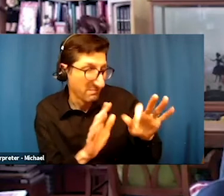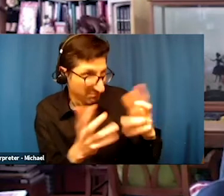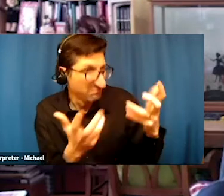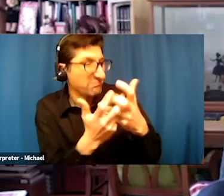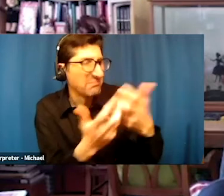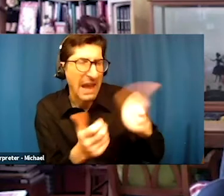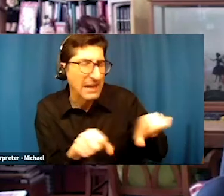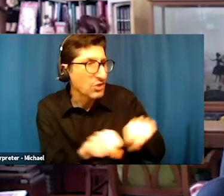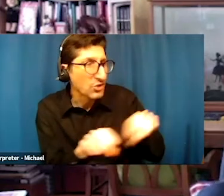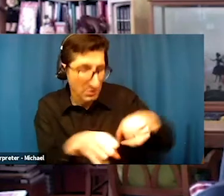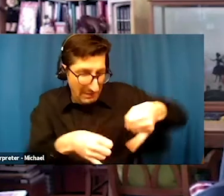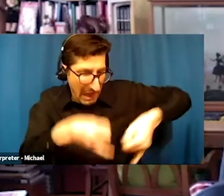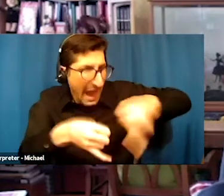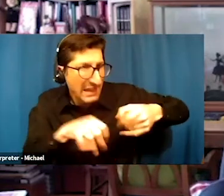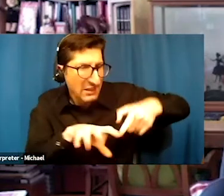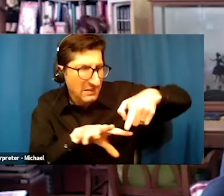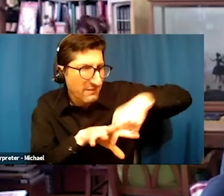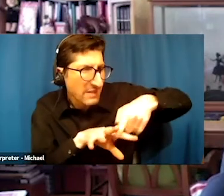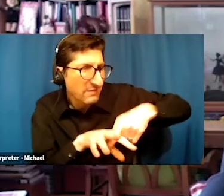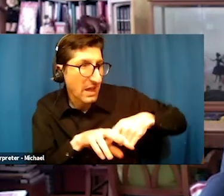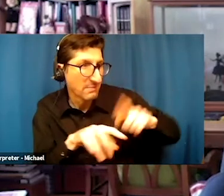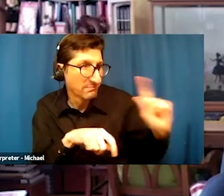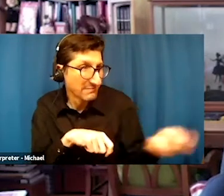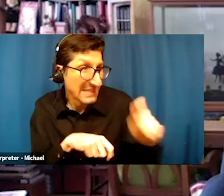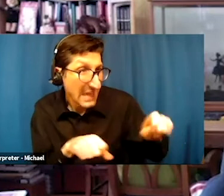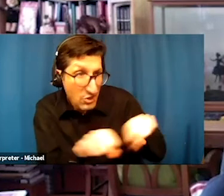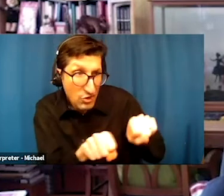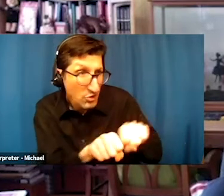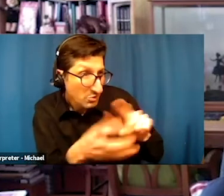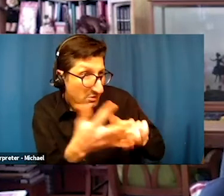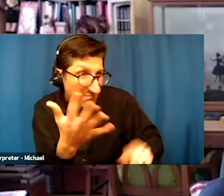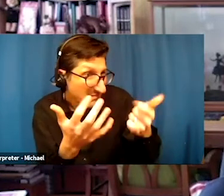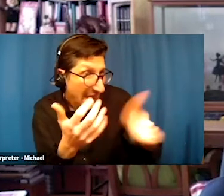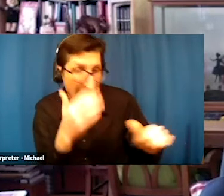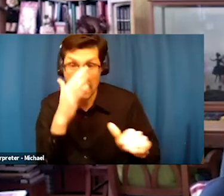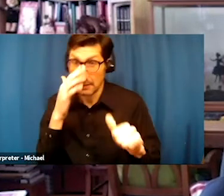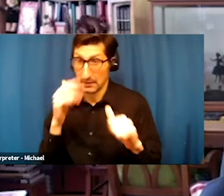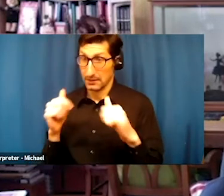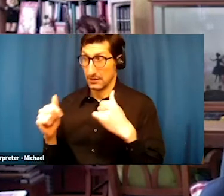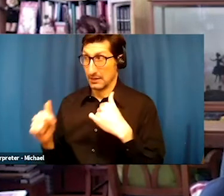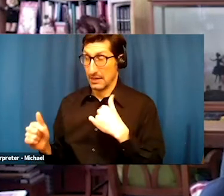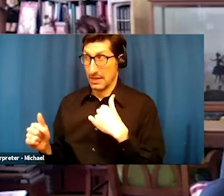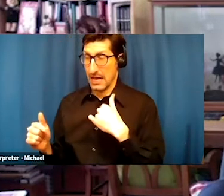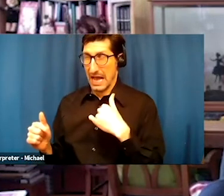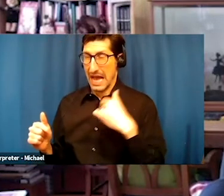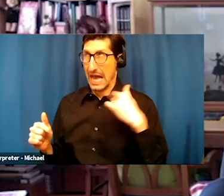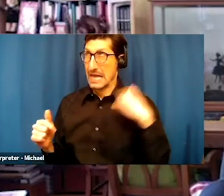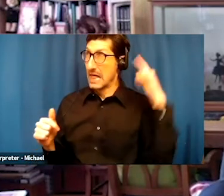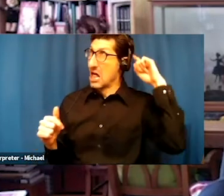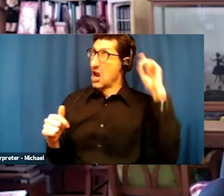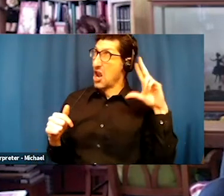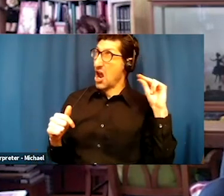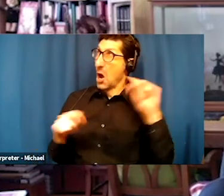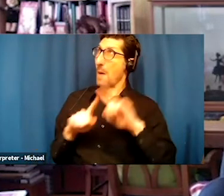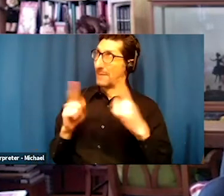flip flops, tennis shoes. Despite myself, I felt a flutter of excitement. Ever